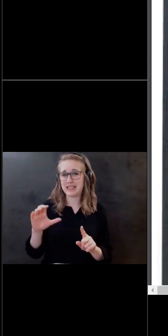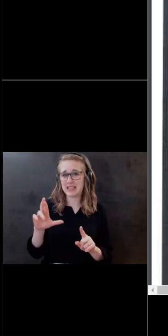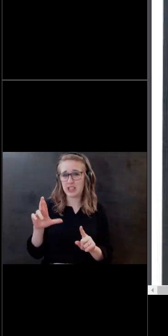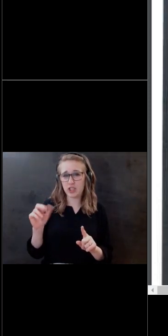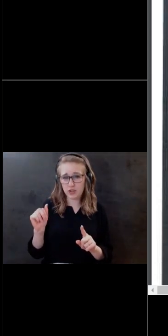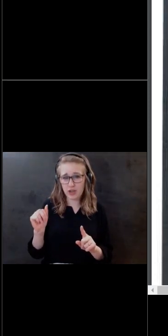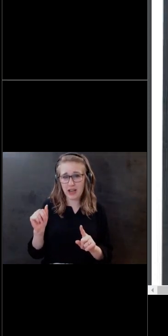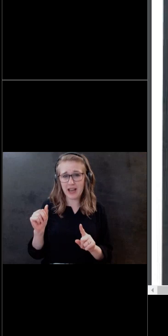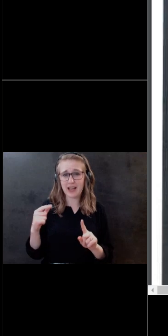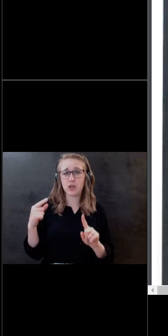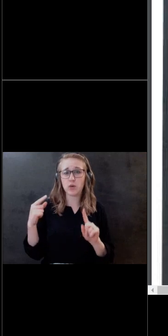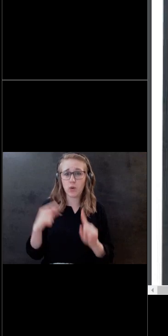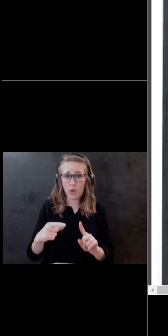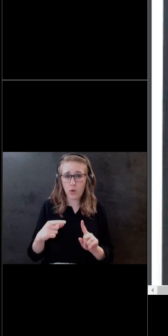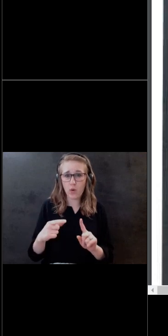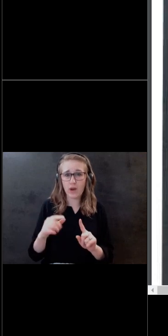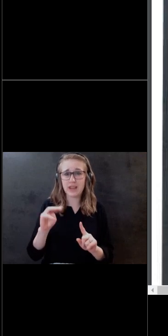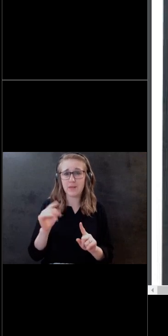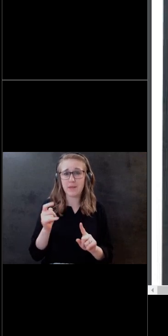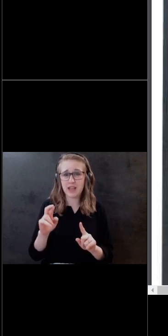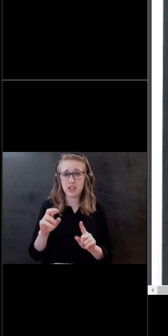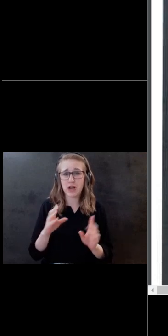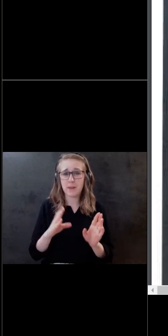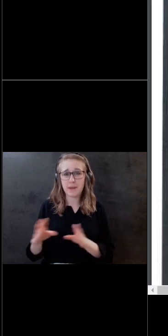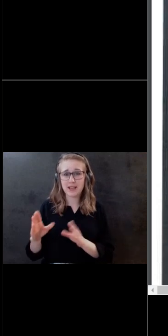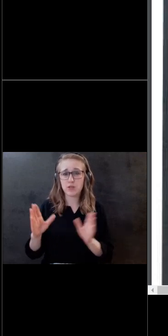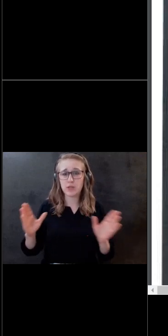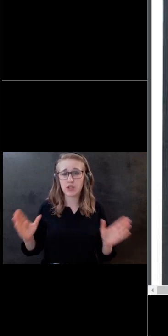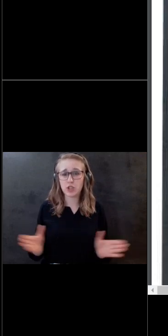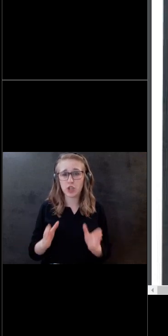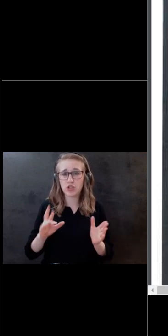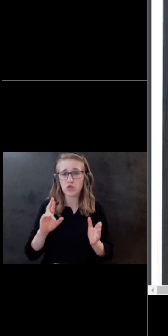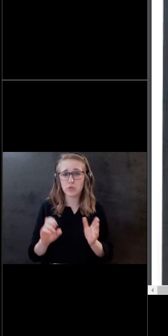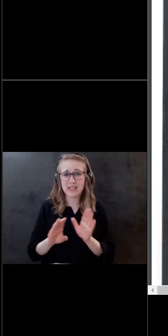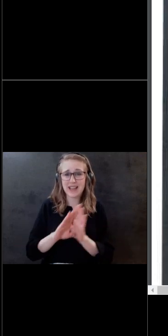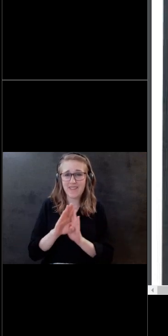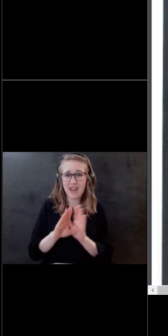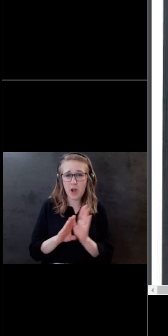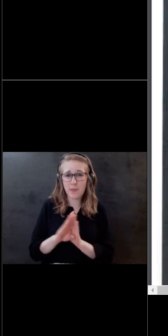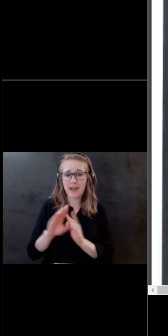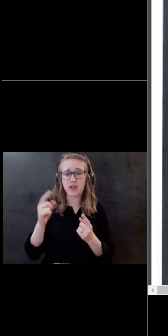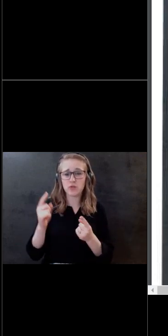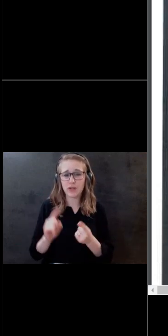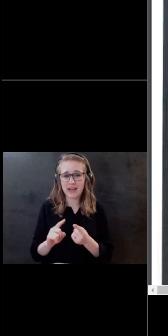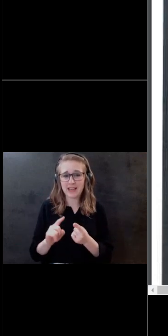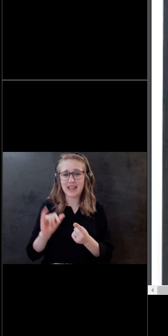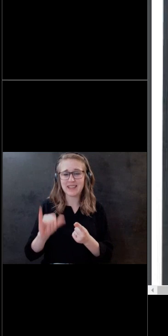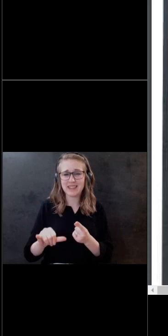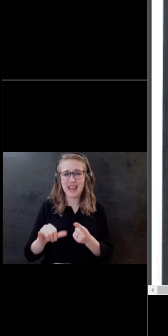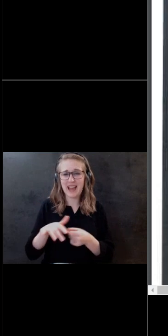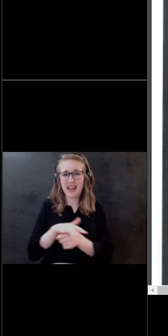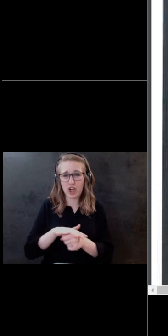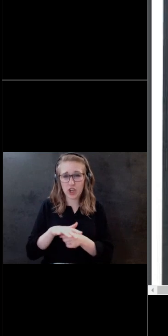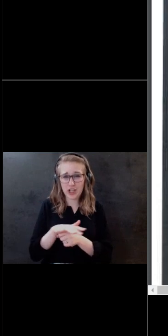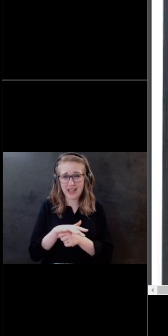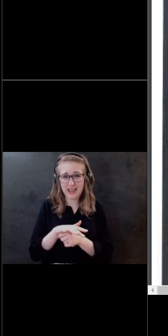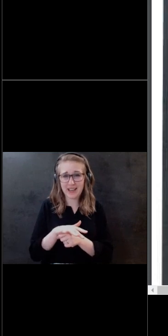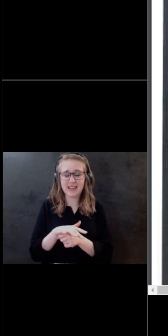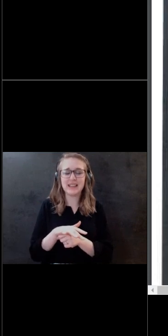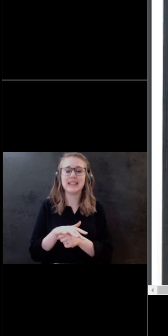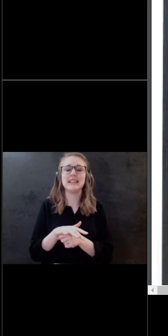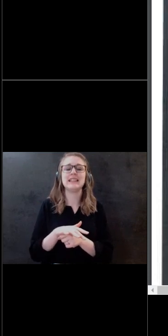CRA master plan, which was to encourage redevelopment and eradicate blight in the downtown. A vacant parcel in the downtown